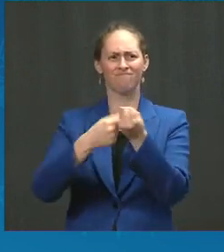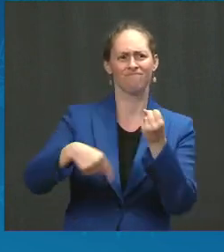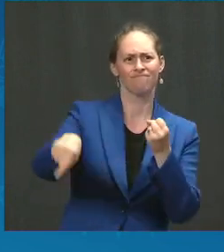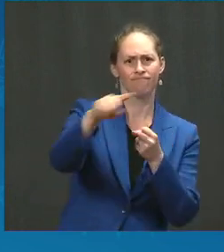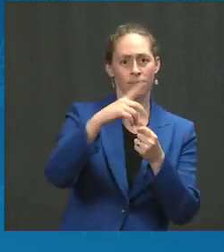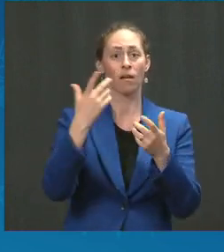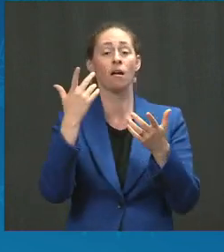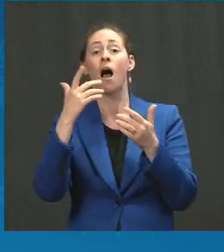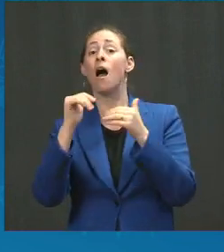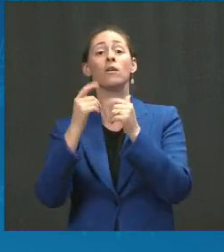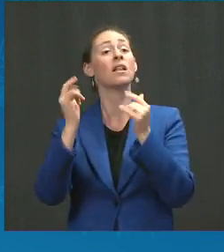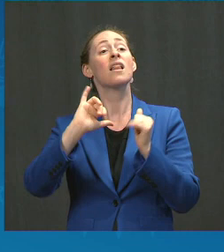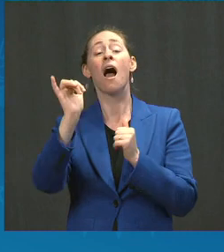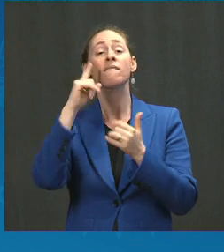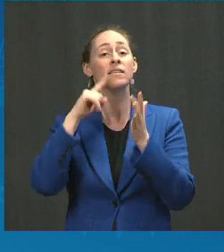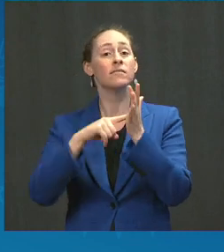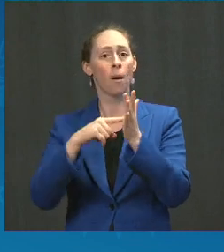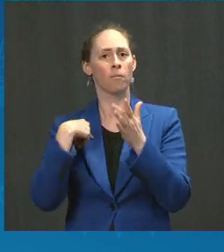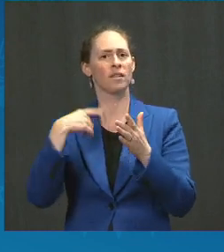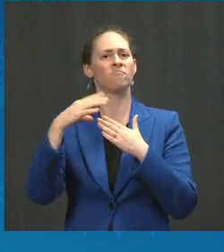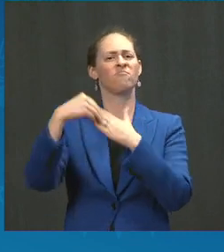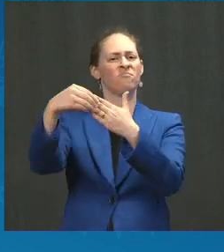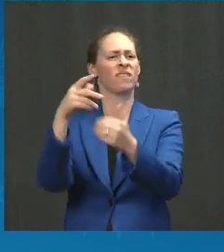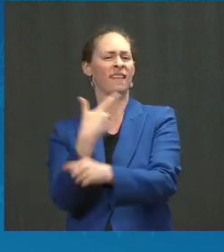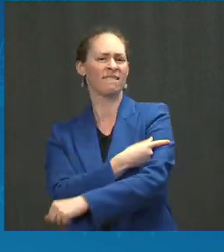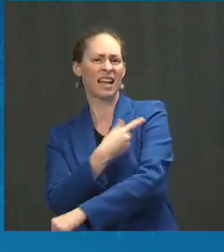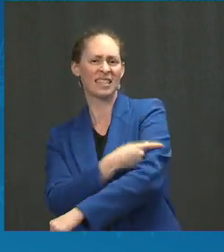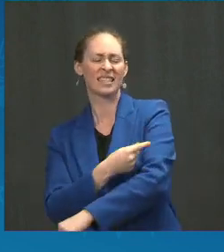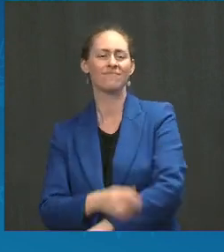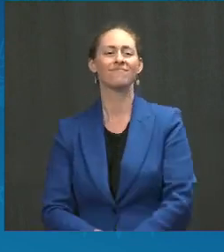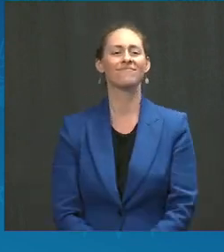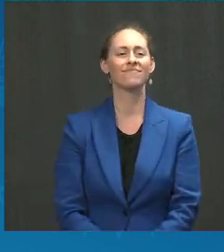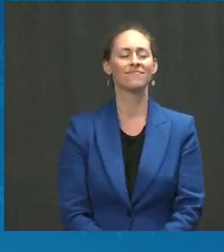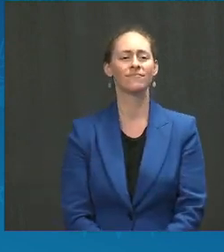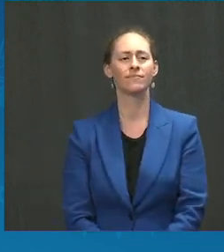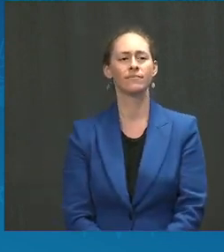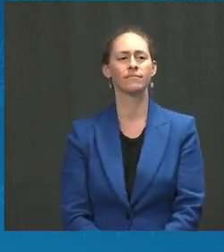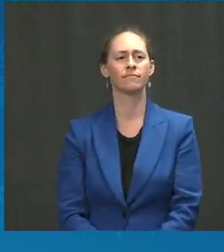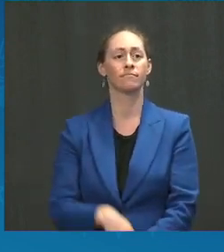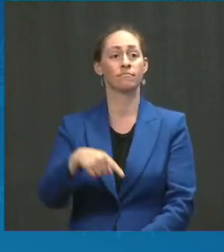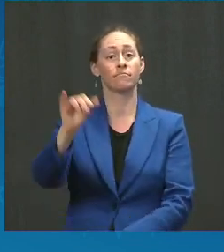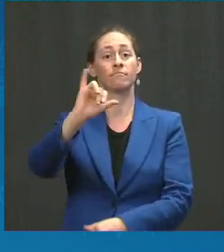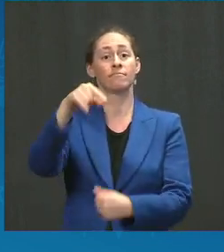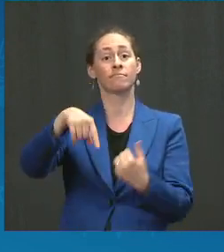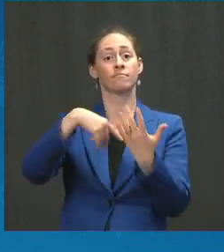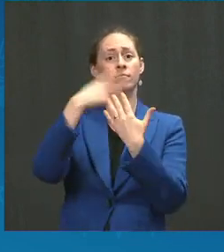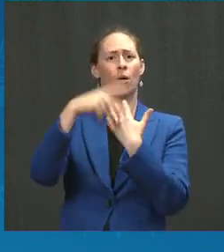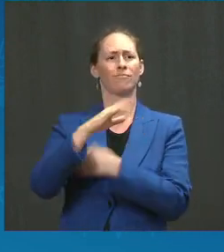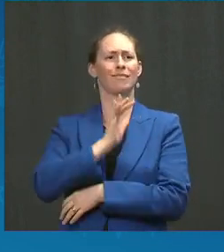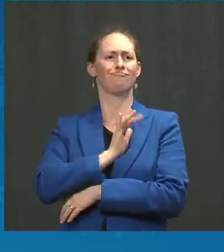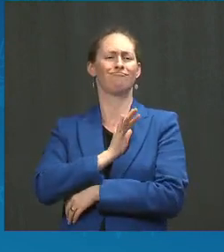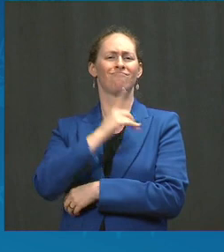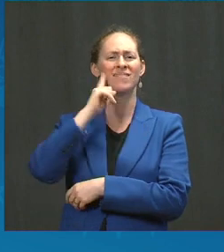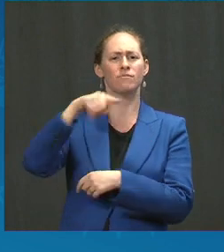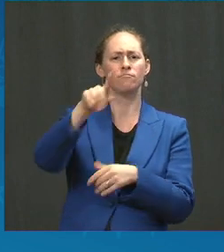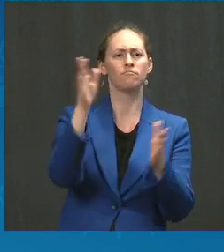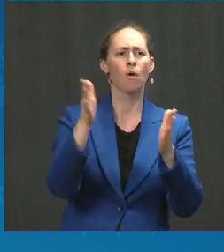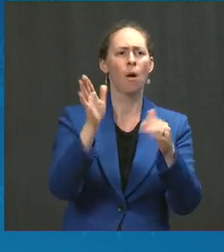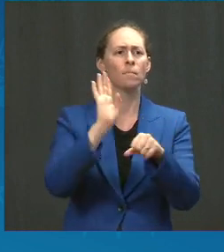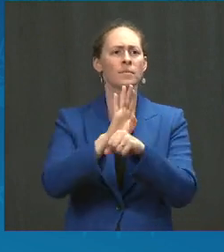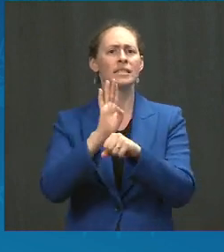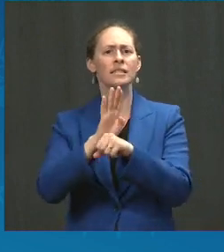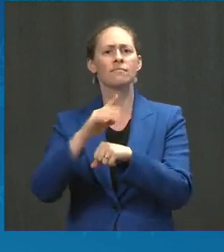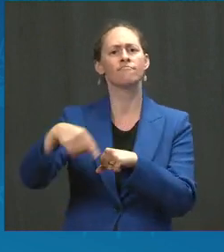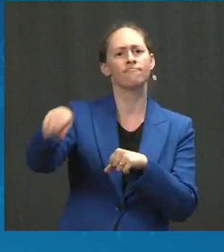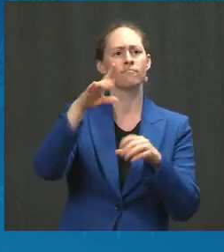help their businesses grow. Additionally, this series has been a great opportunity for small business owners to speak directly with their government and for their government to hear from